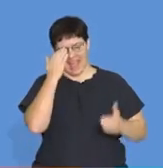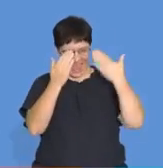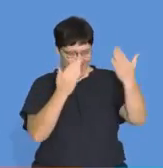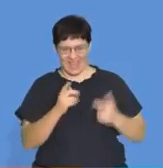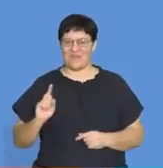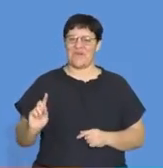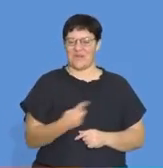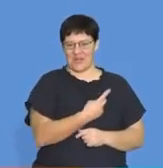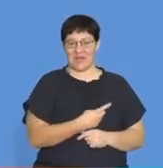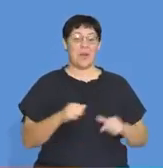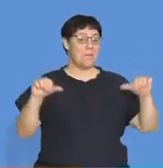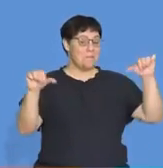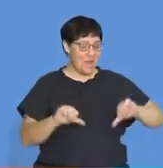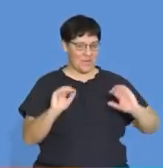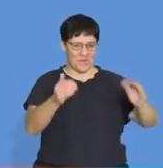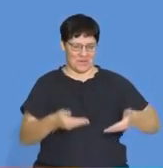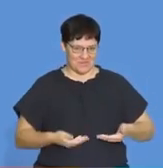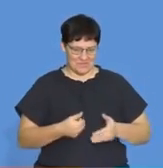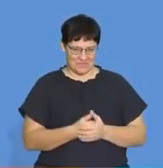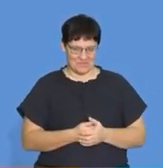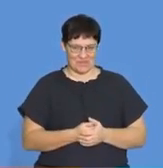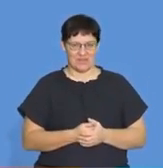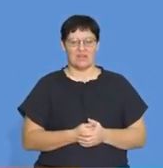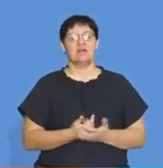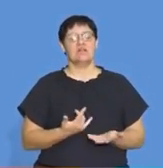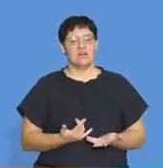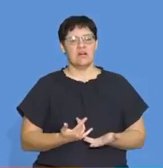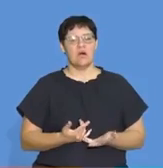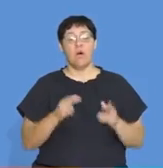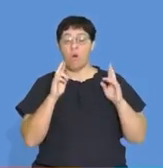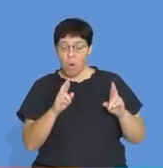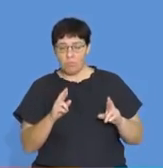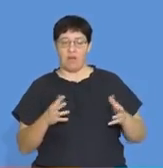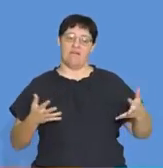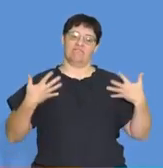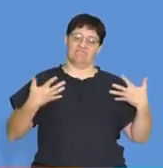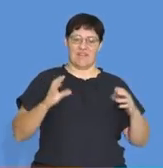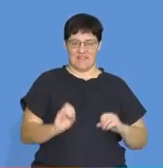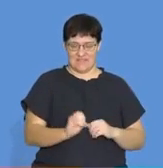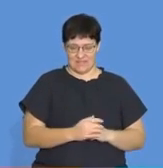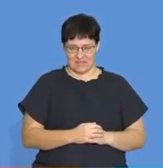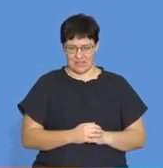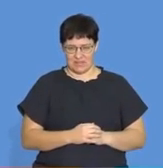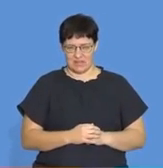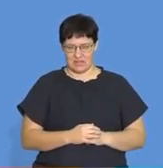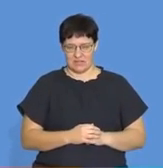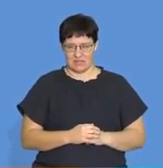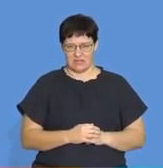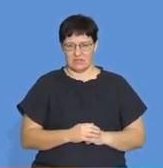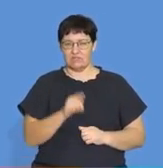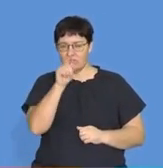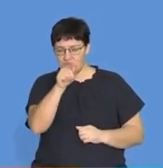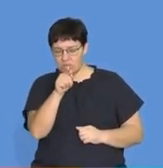Hi guys, welcome back from the ad break. I hope you are refreshed. Now, I want you to